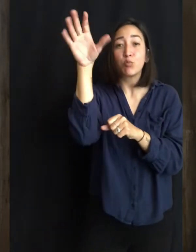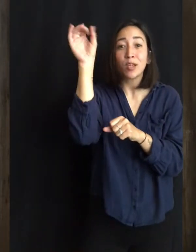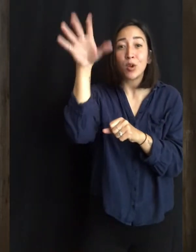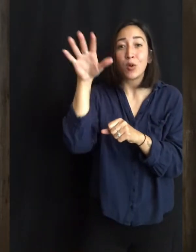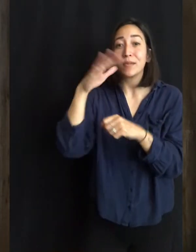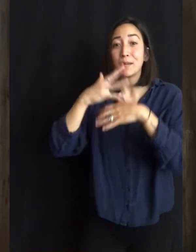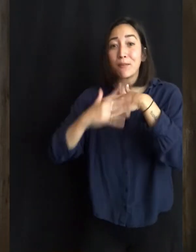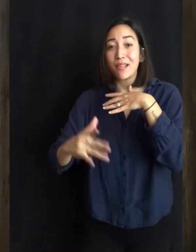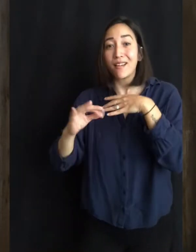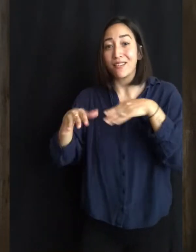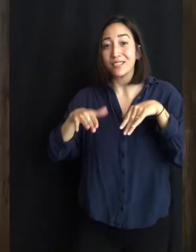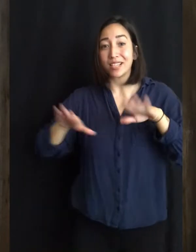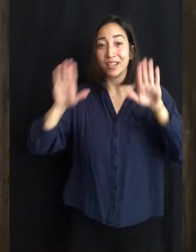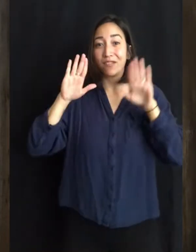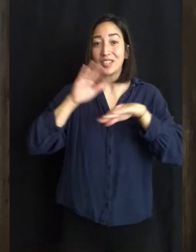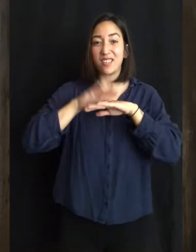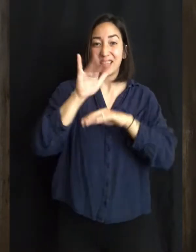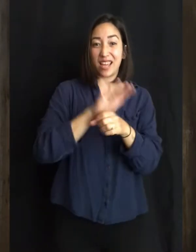that area as a